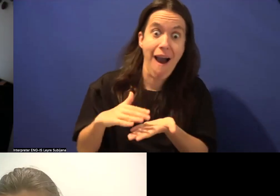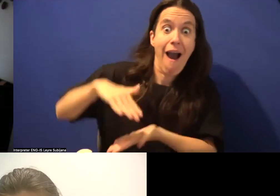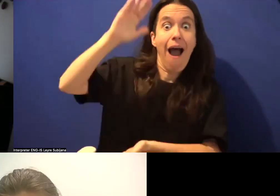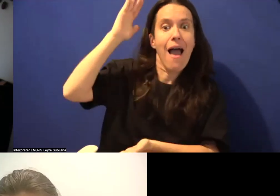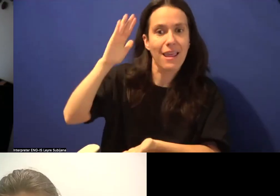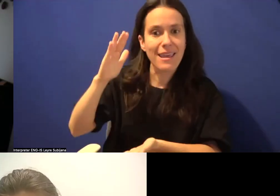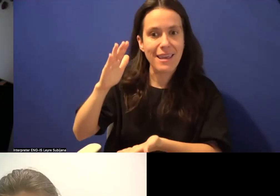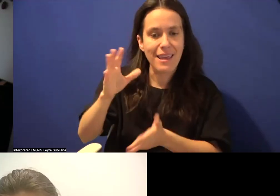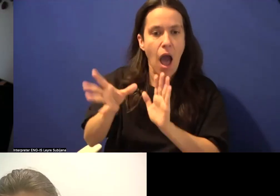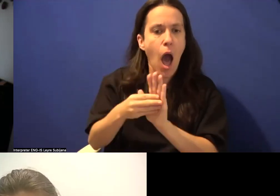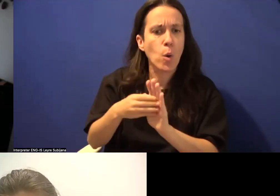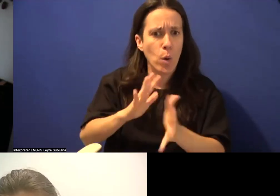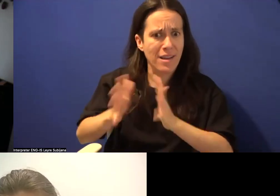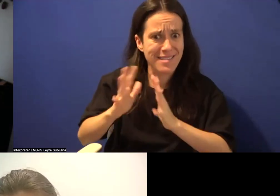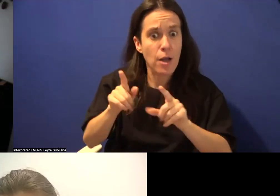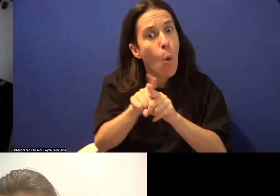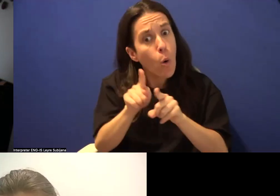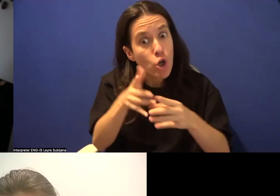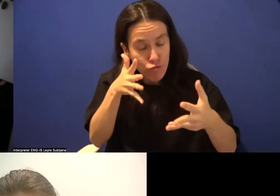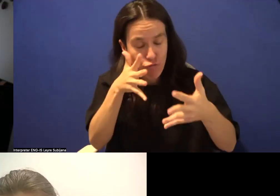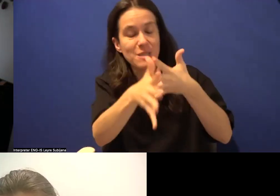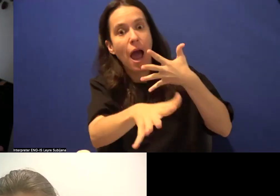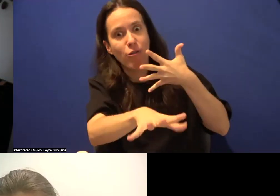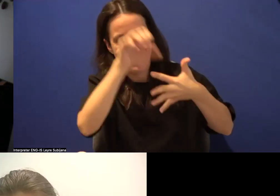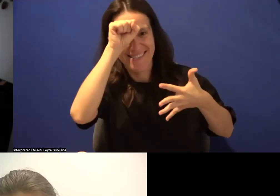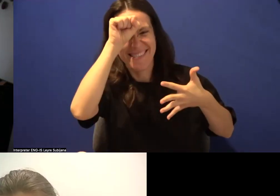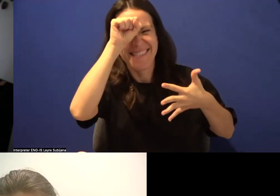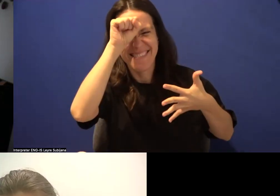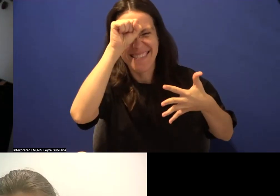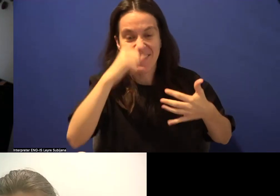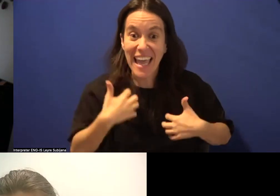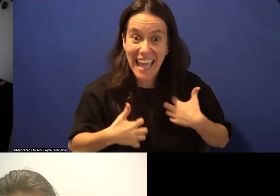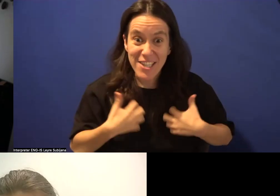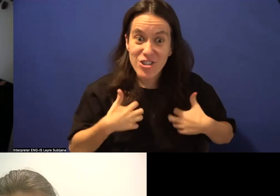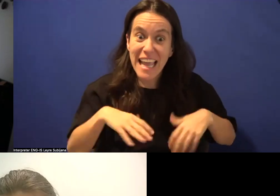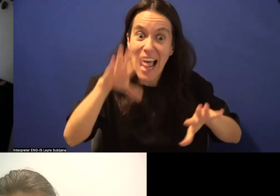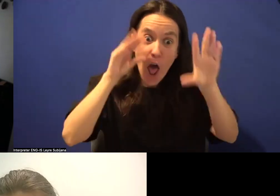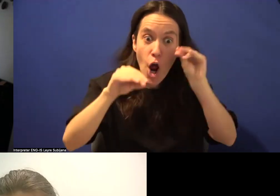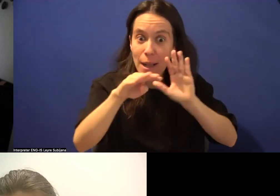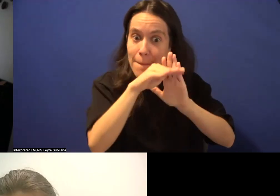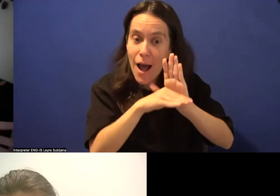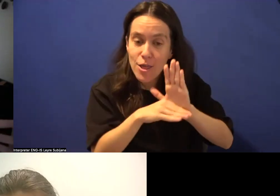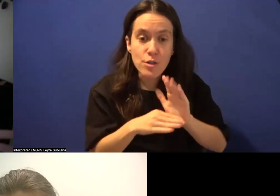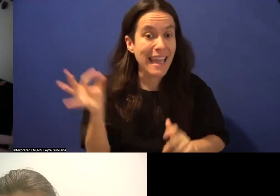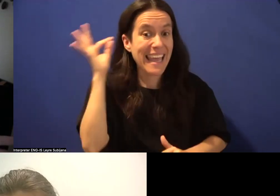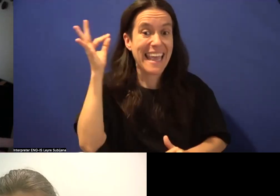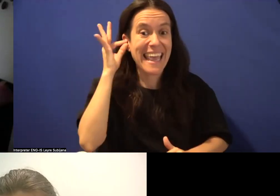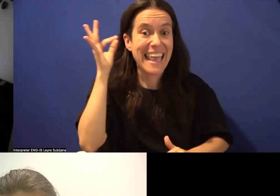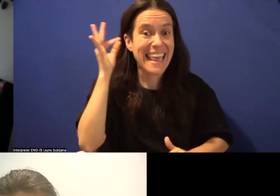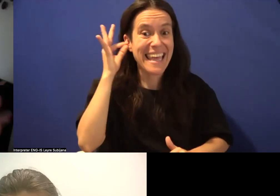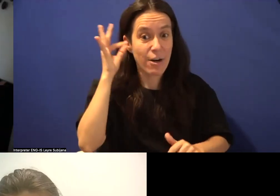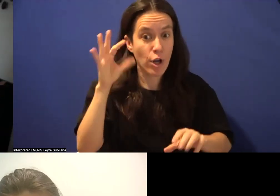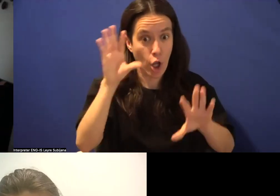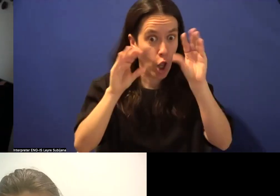also transparent, and we saw interesting learning patterns. So those hearing learners knew before they even